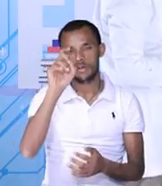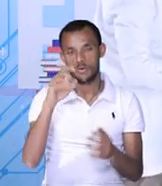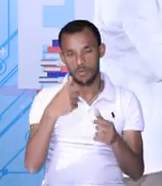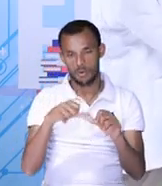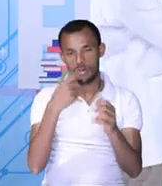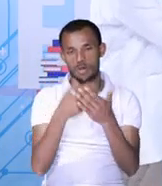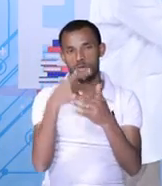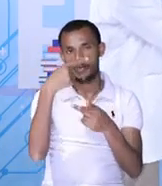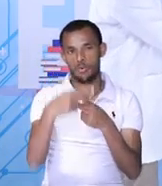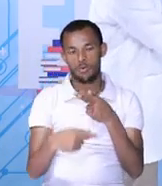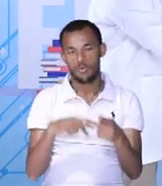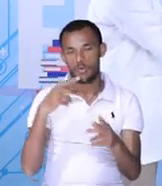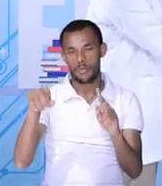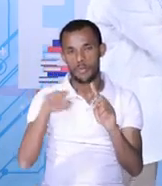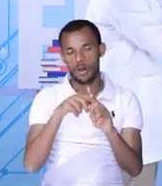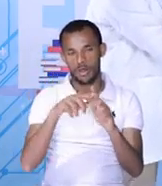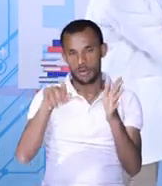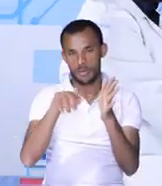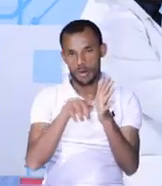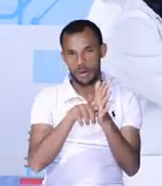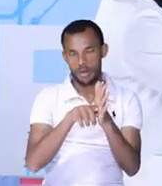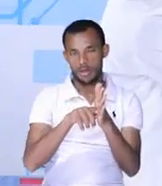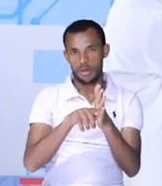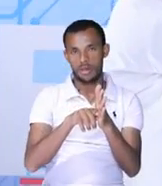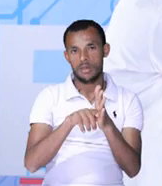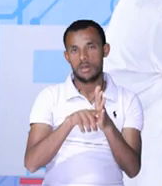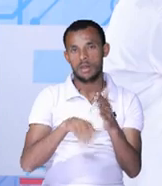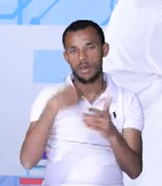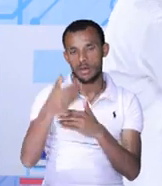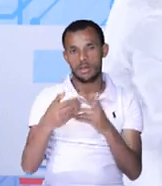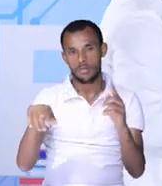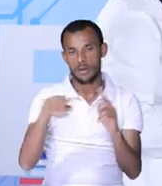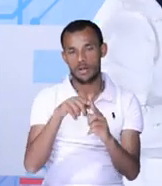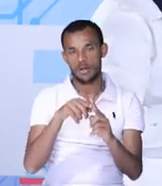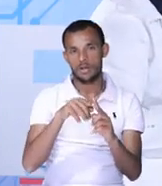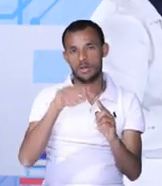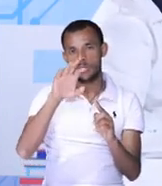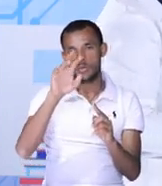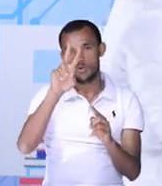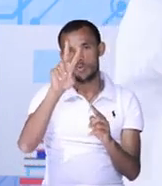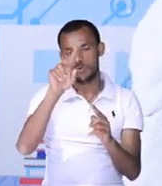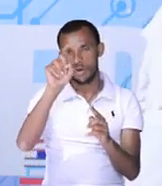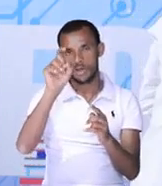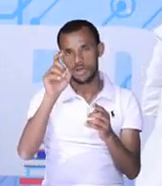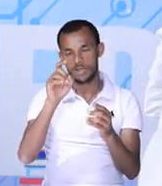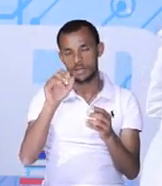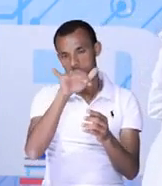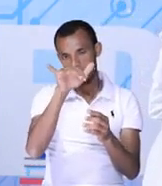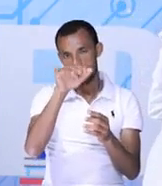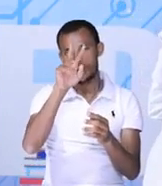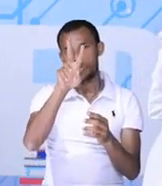process. So plus minus next plus, the derivative of 2x is it is 2, and